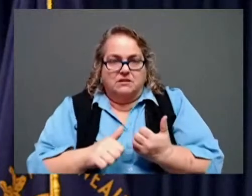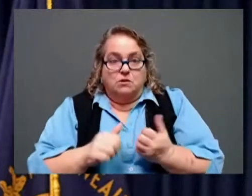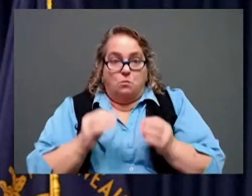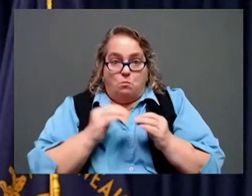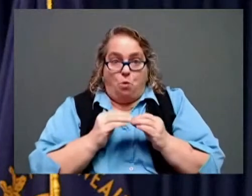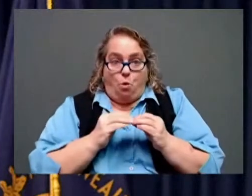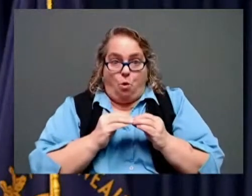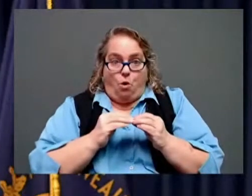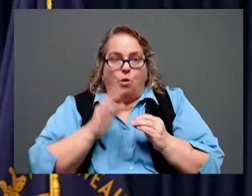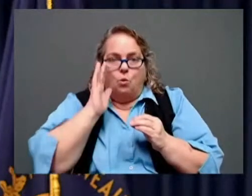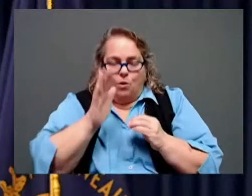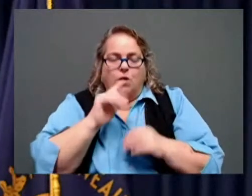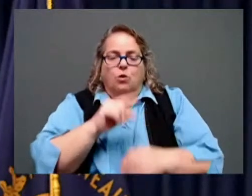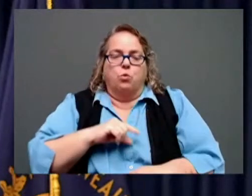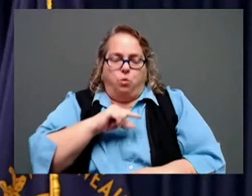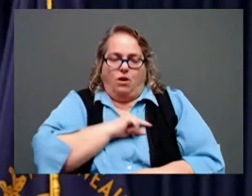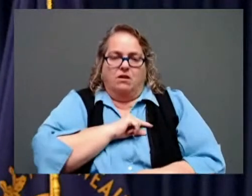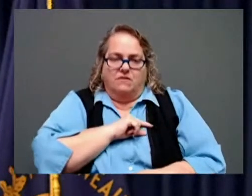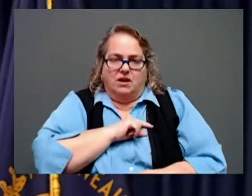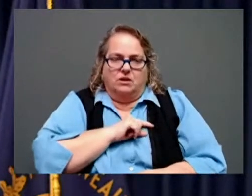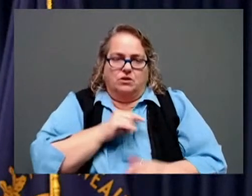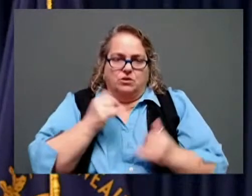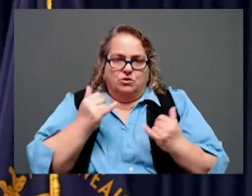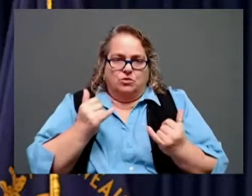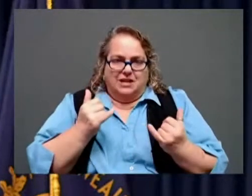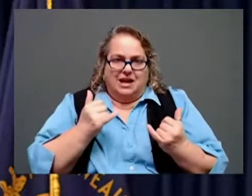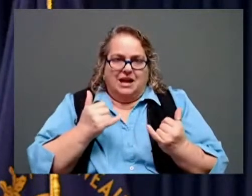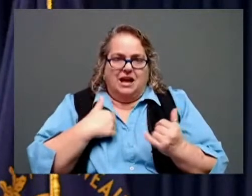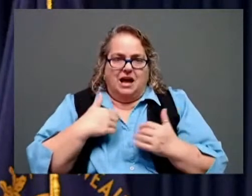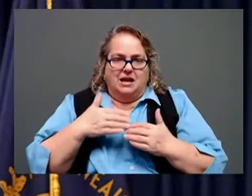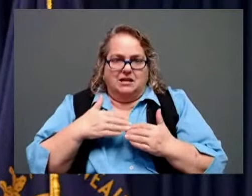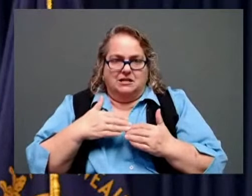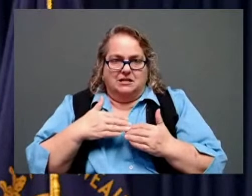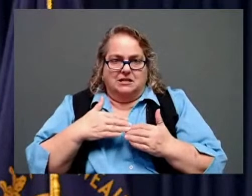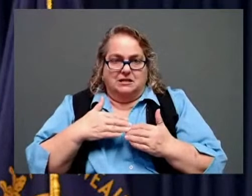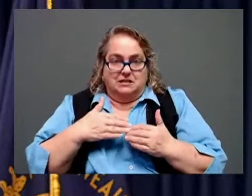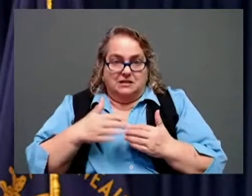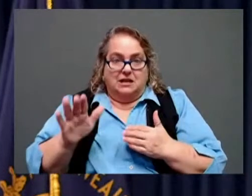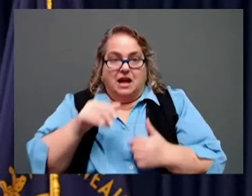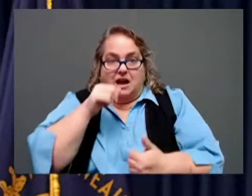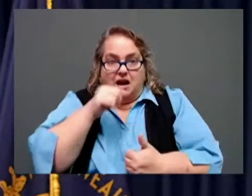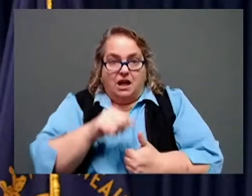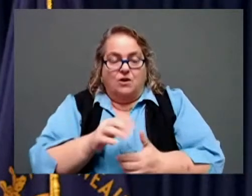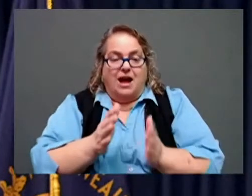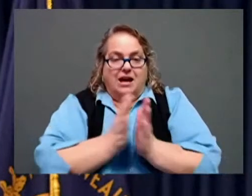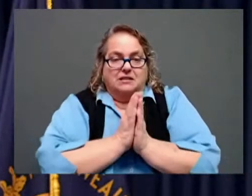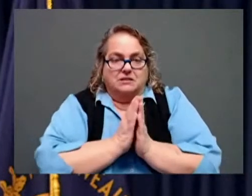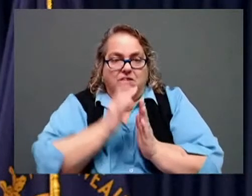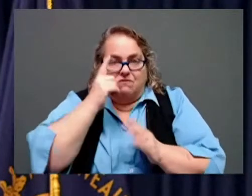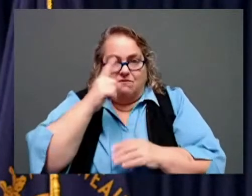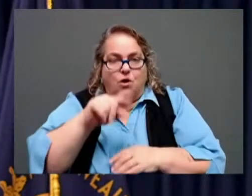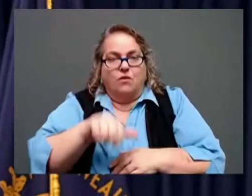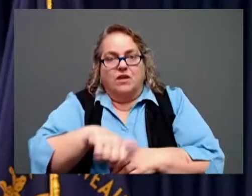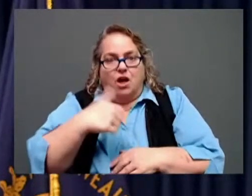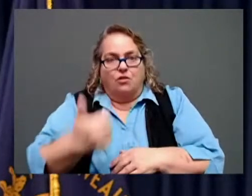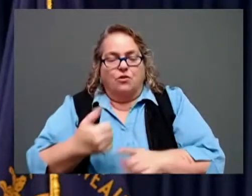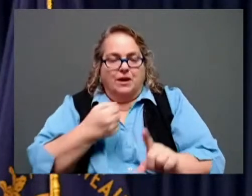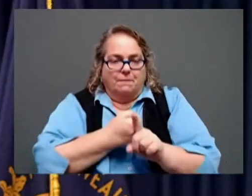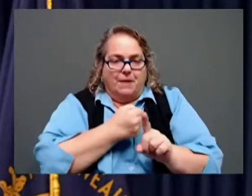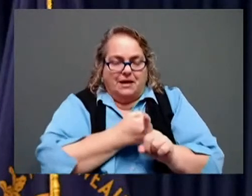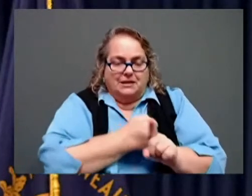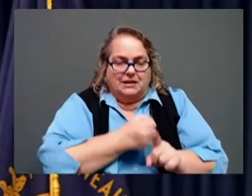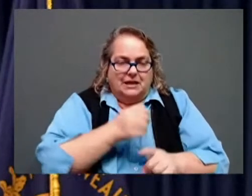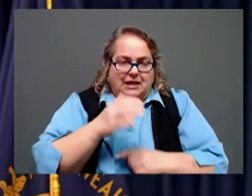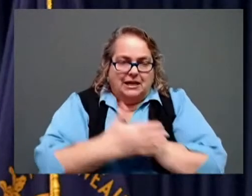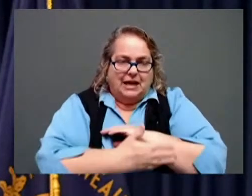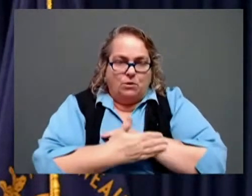to qualify. And today I sent or am sending a letter asking for the other impacted counties